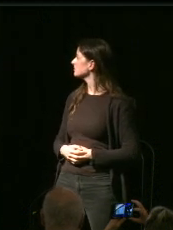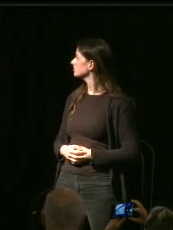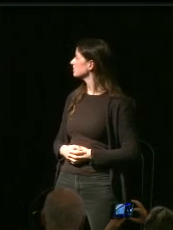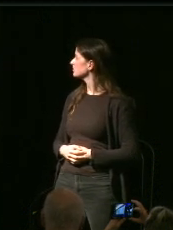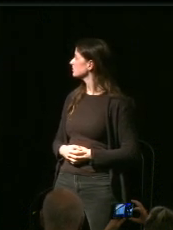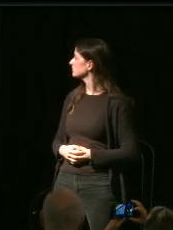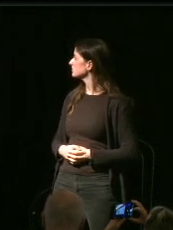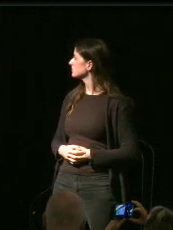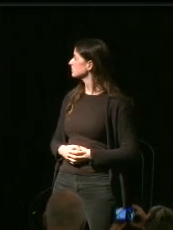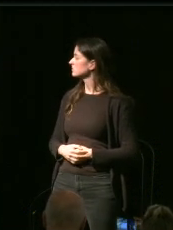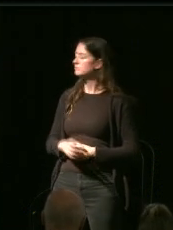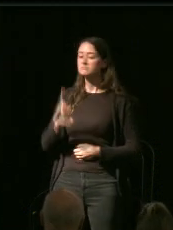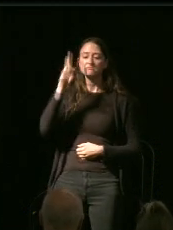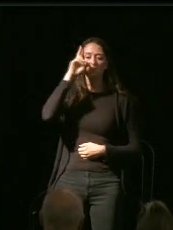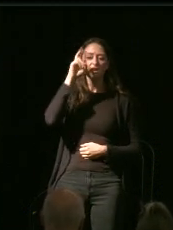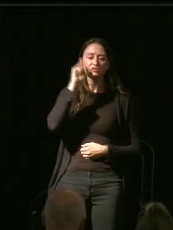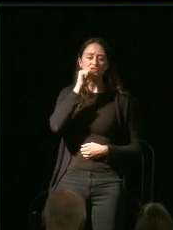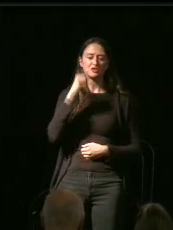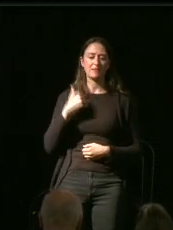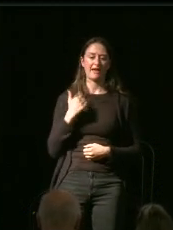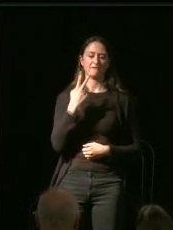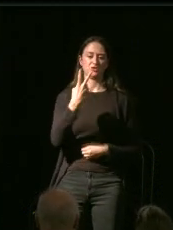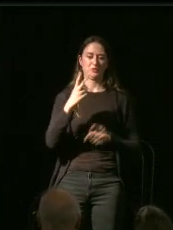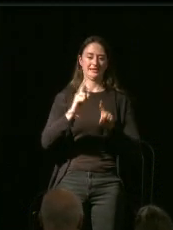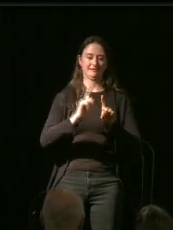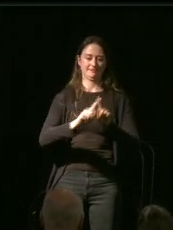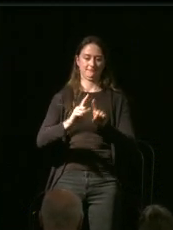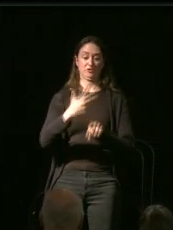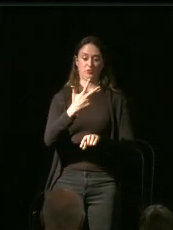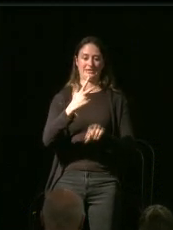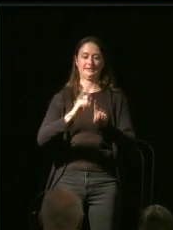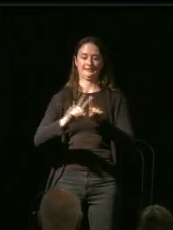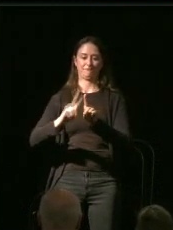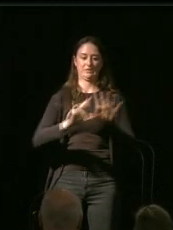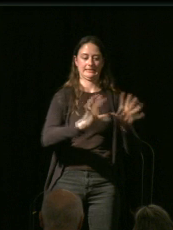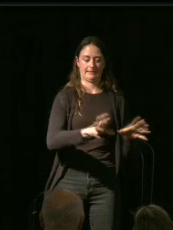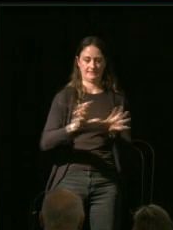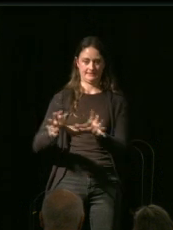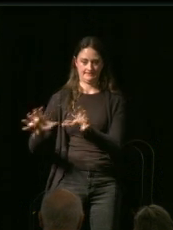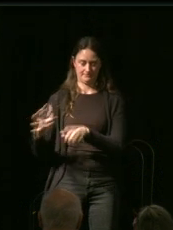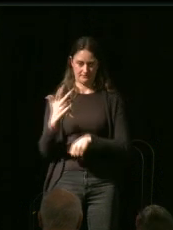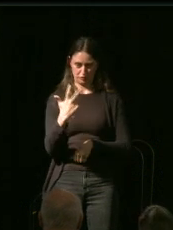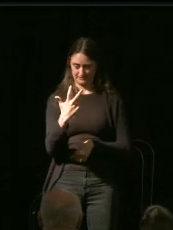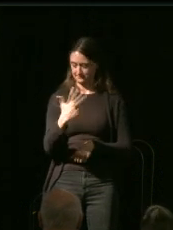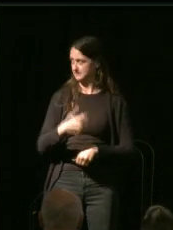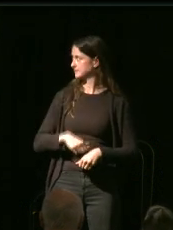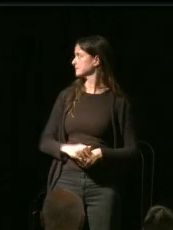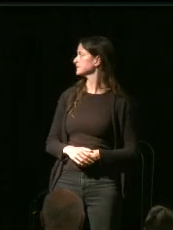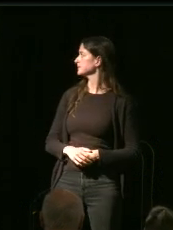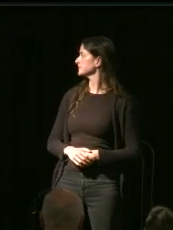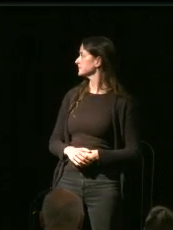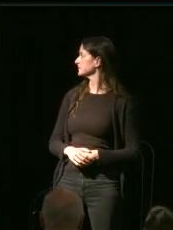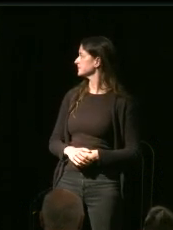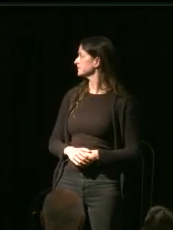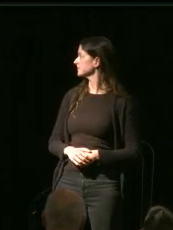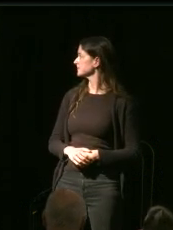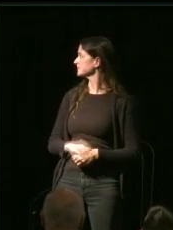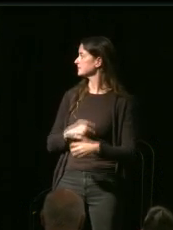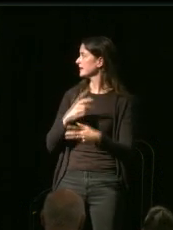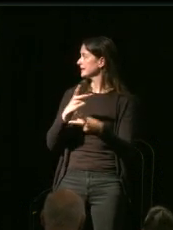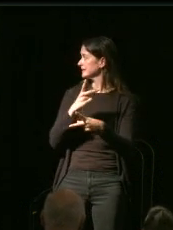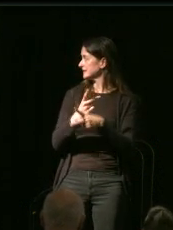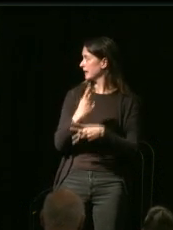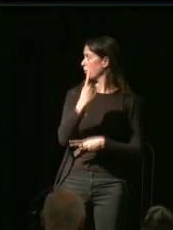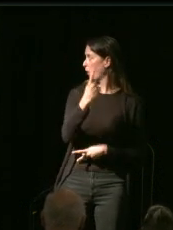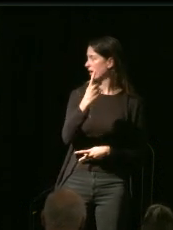neural hearing loss and presence or absence of vestibular dysfunction. Sensory neural hearing loss is abbreviated here as